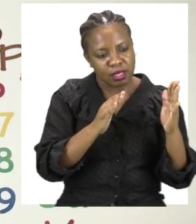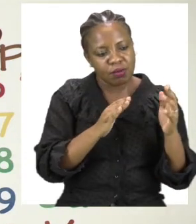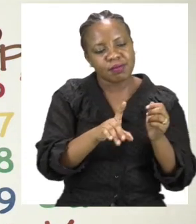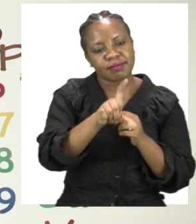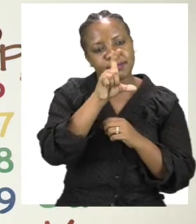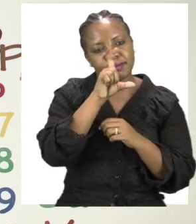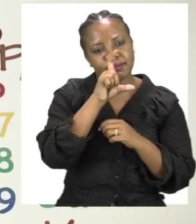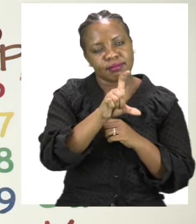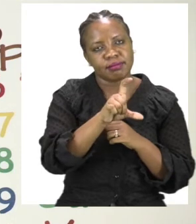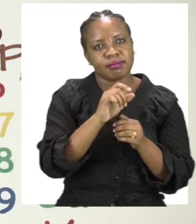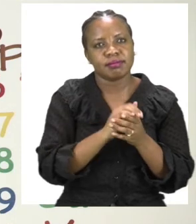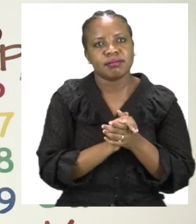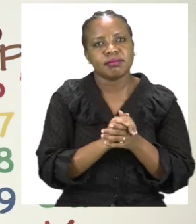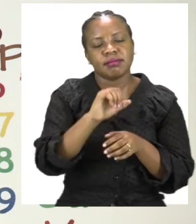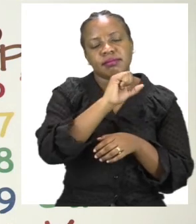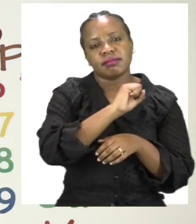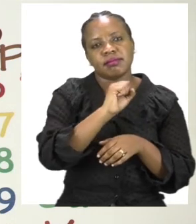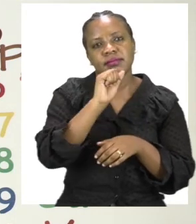letters. Saturday.